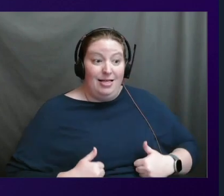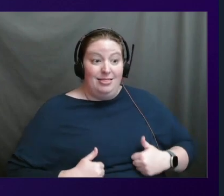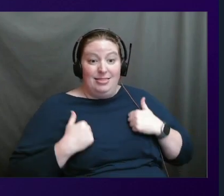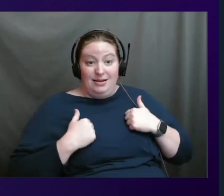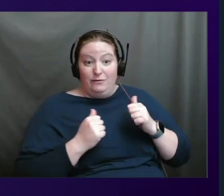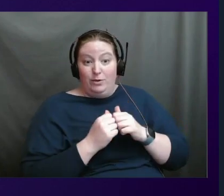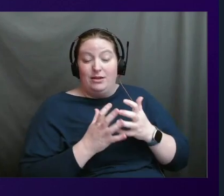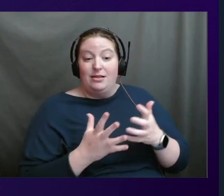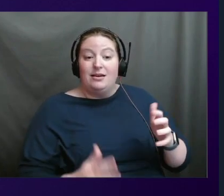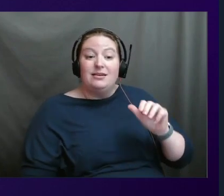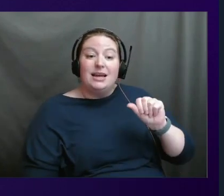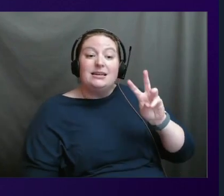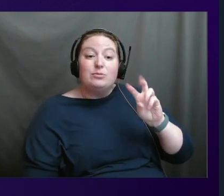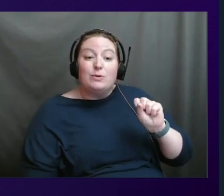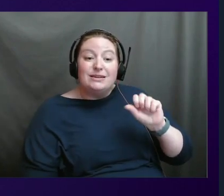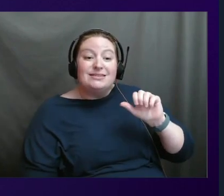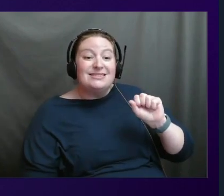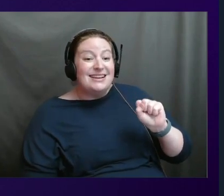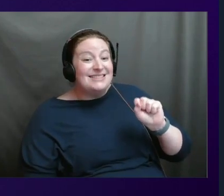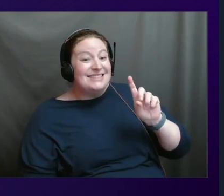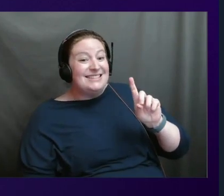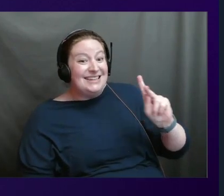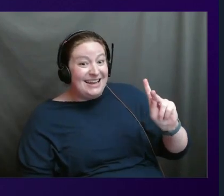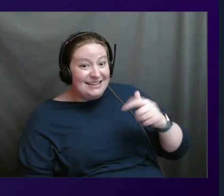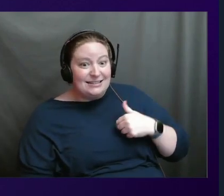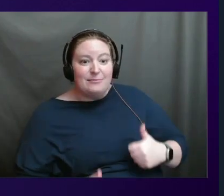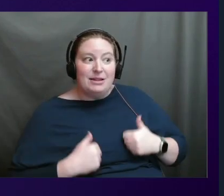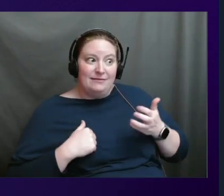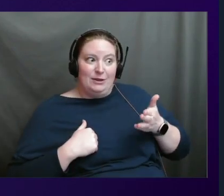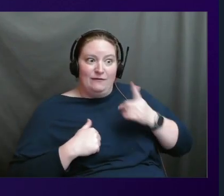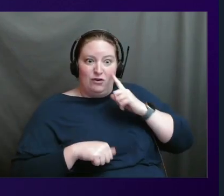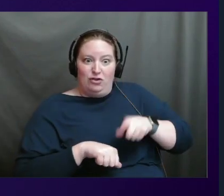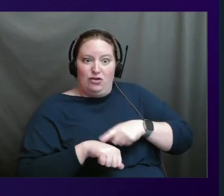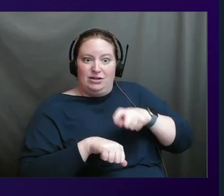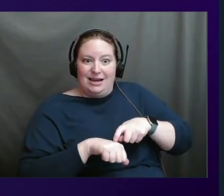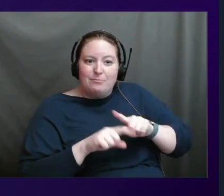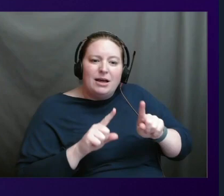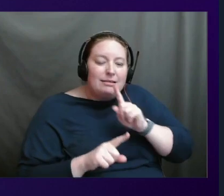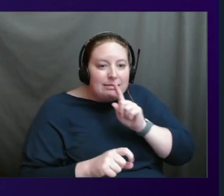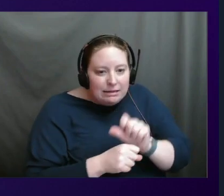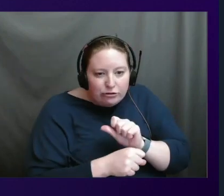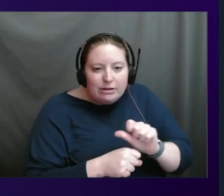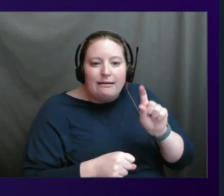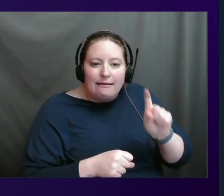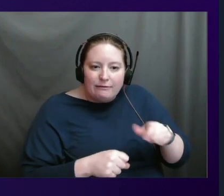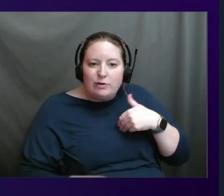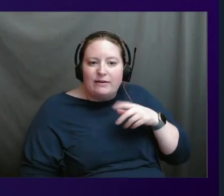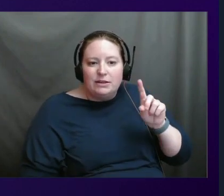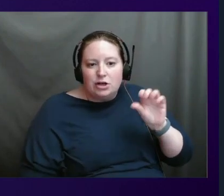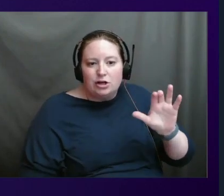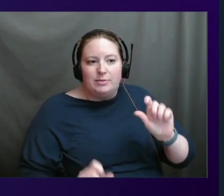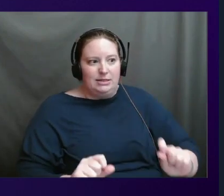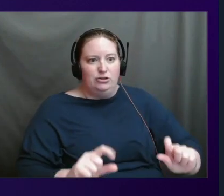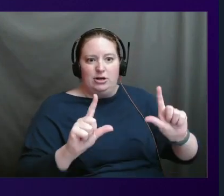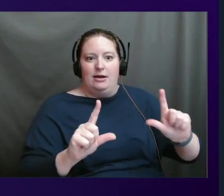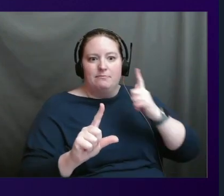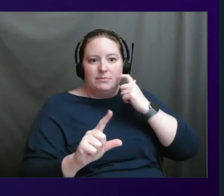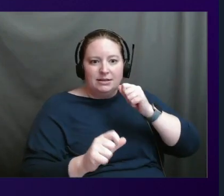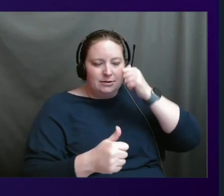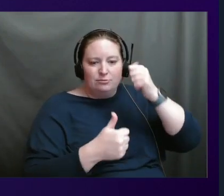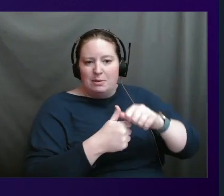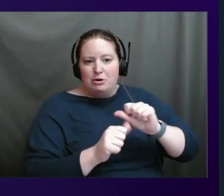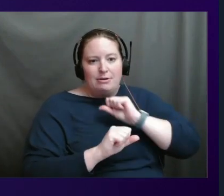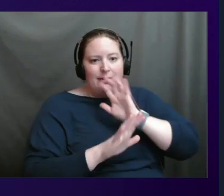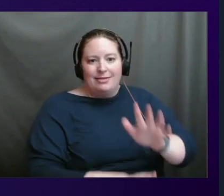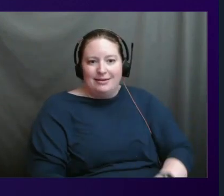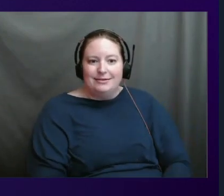AWS SDKs, and I've been living there for a long time, but I literally have to have the documentation up because I don't remember anything. It's a nice neighborhood